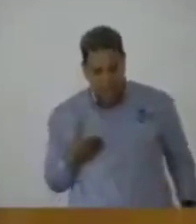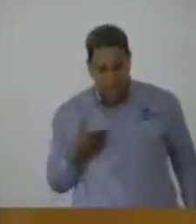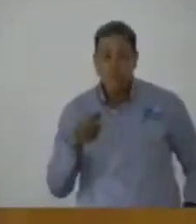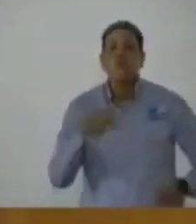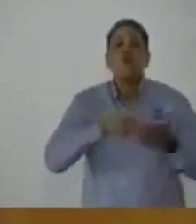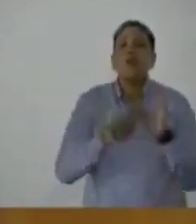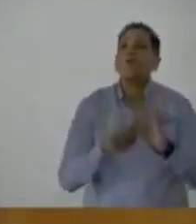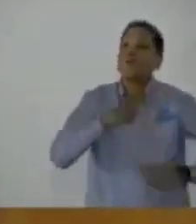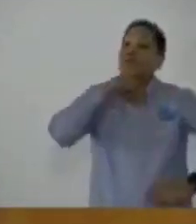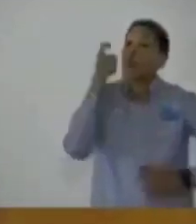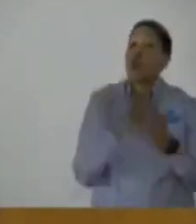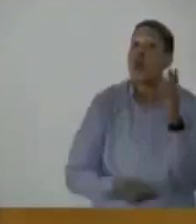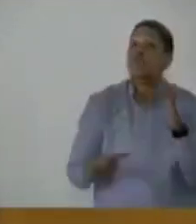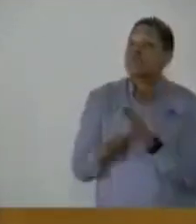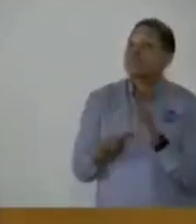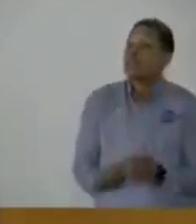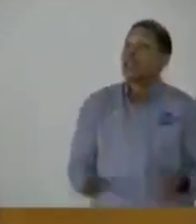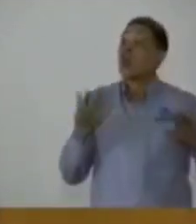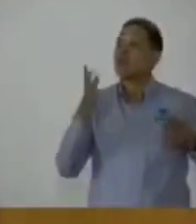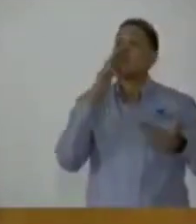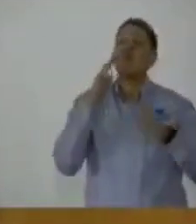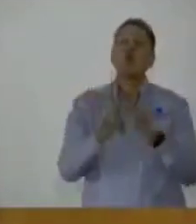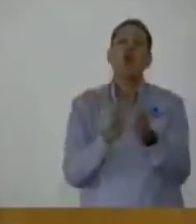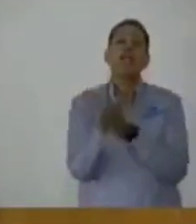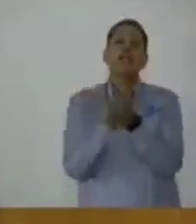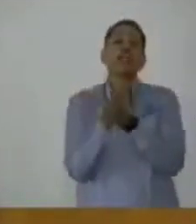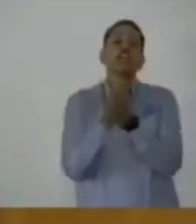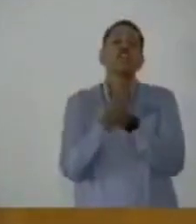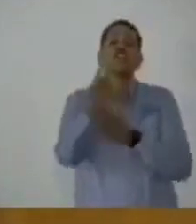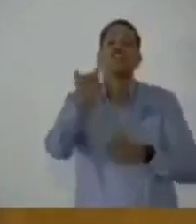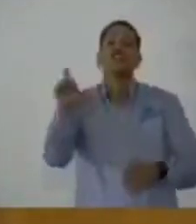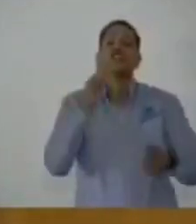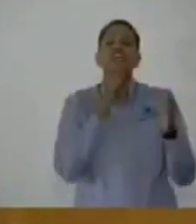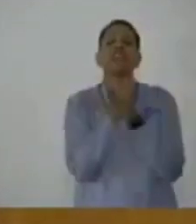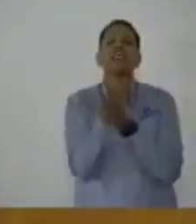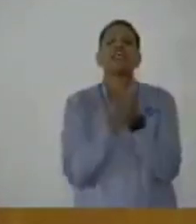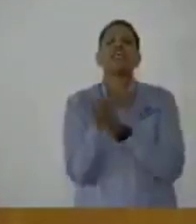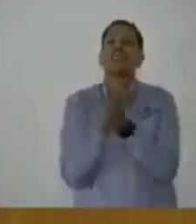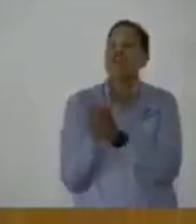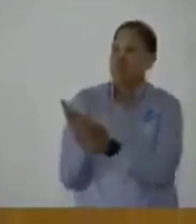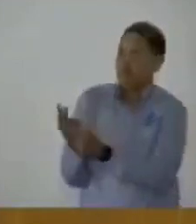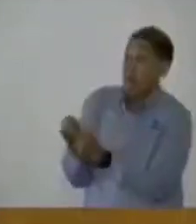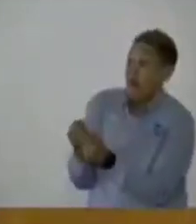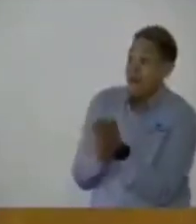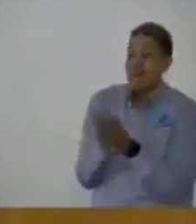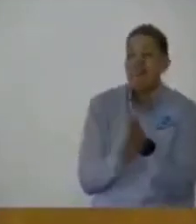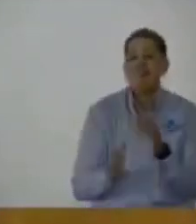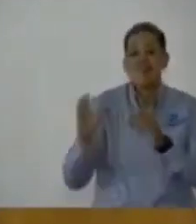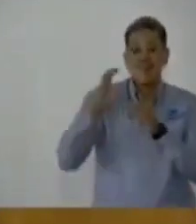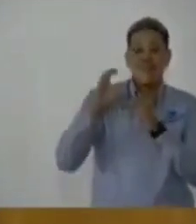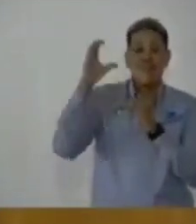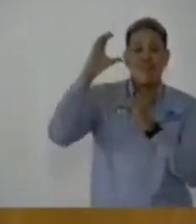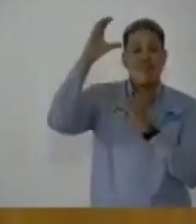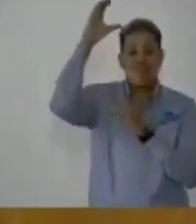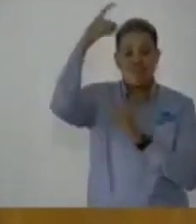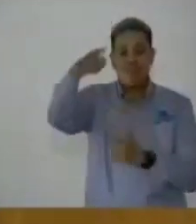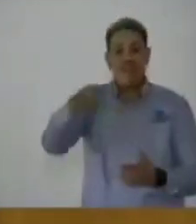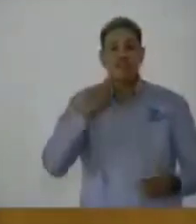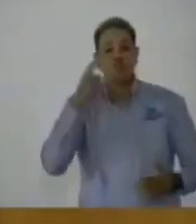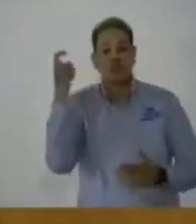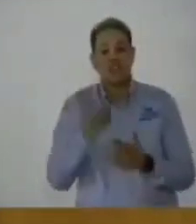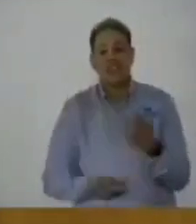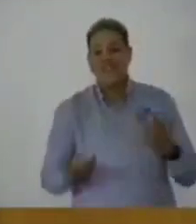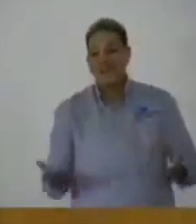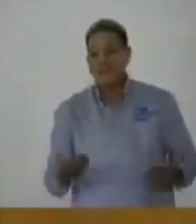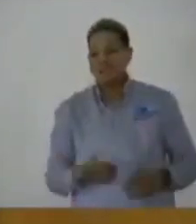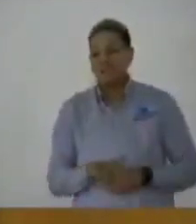therefore, the cost of the debt, what you call the interest rate, the interest rate is a price of borrowing. So the cost of